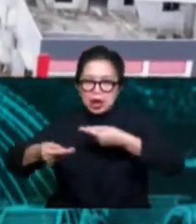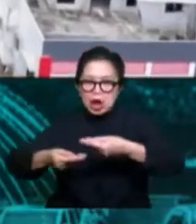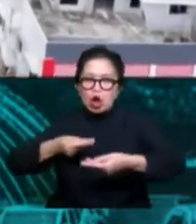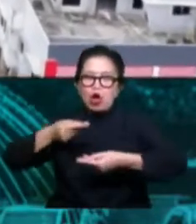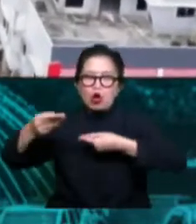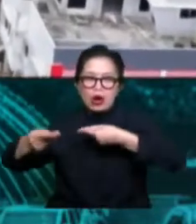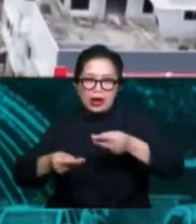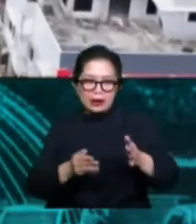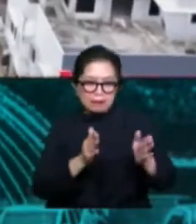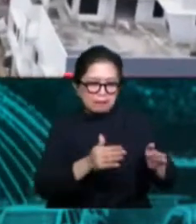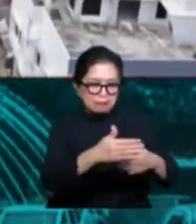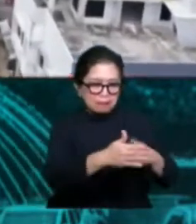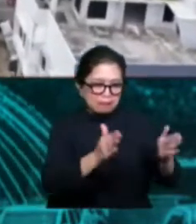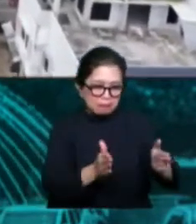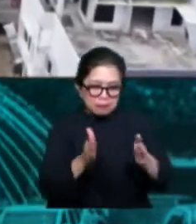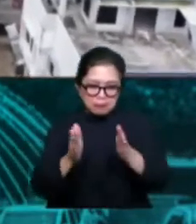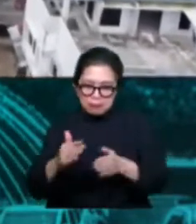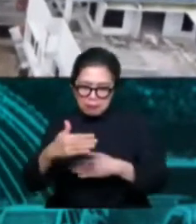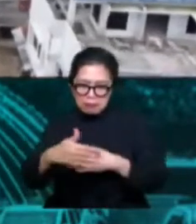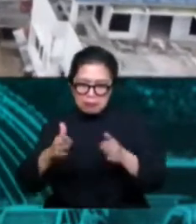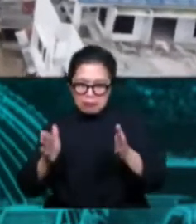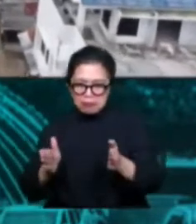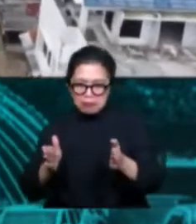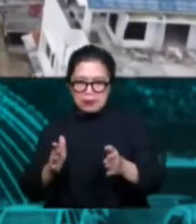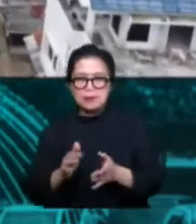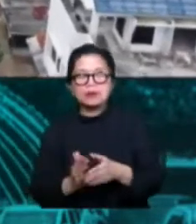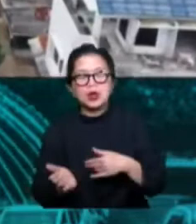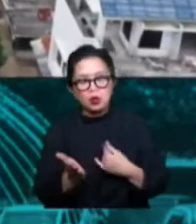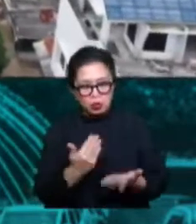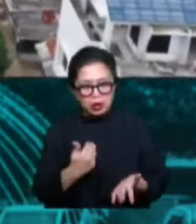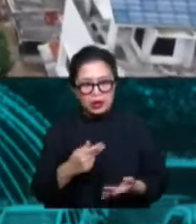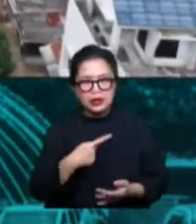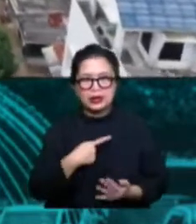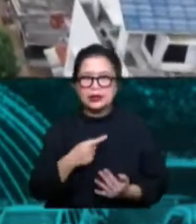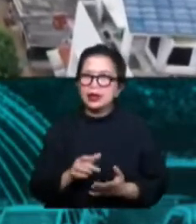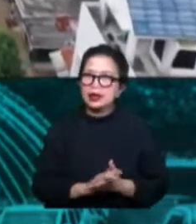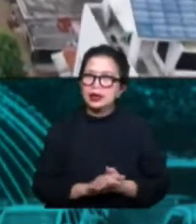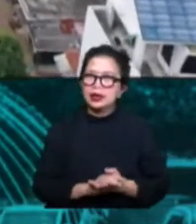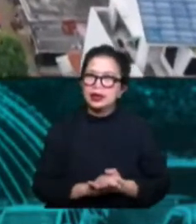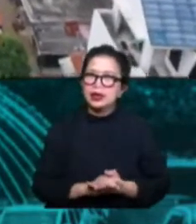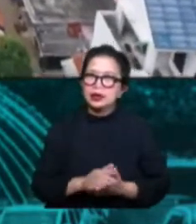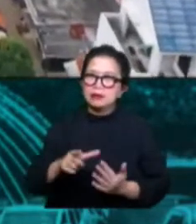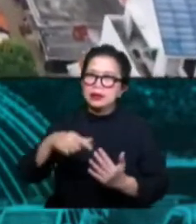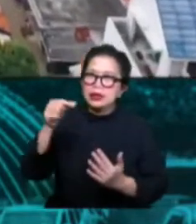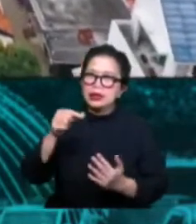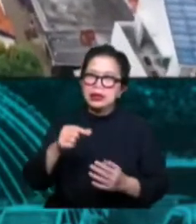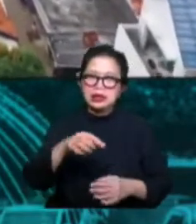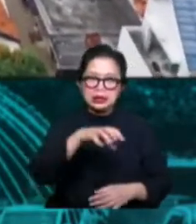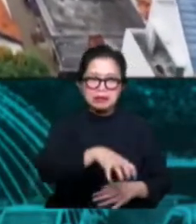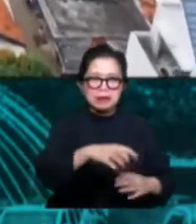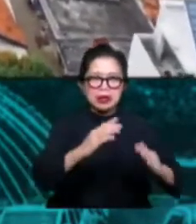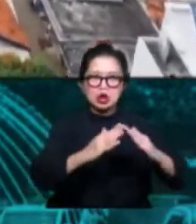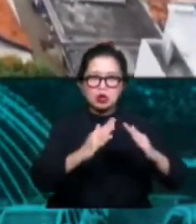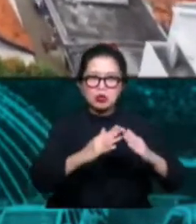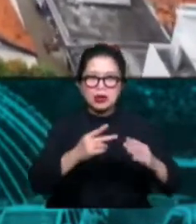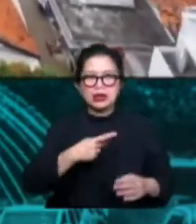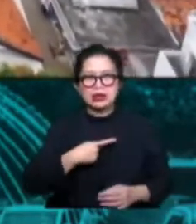the house and located in the market. The important is to be in one